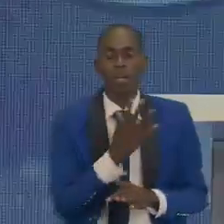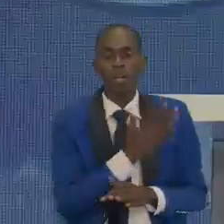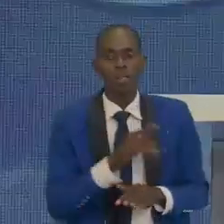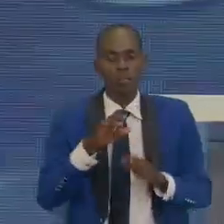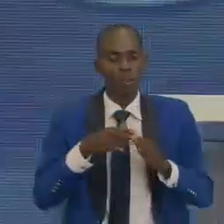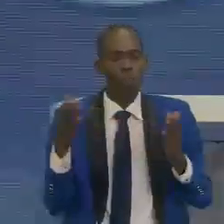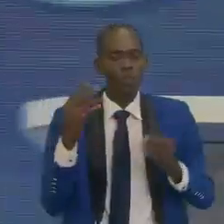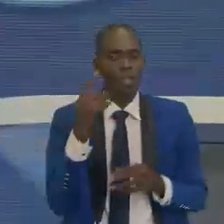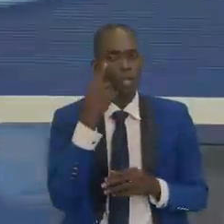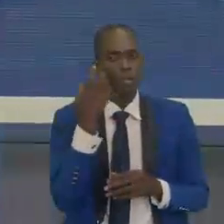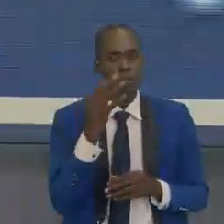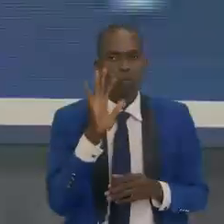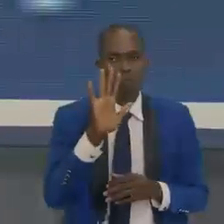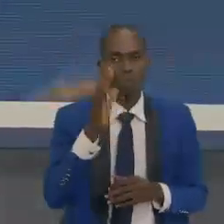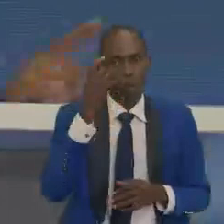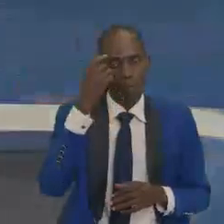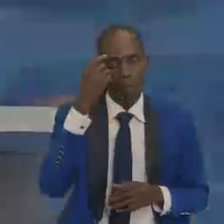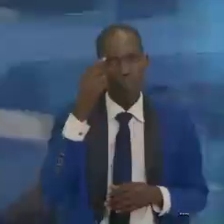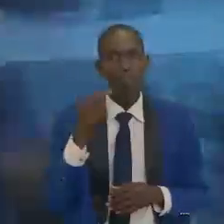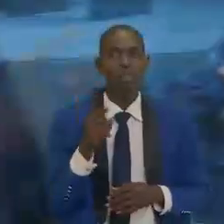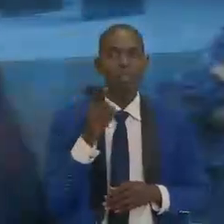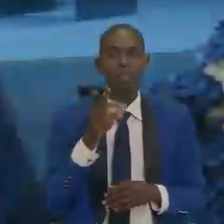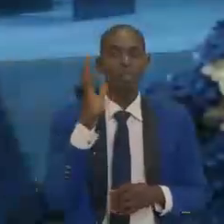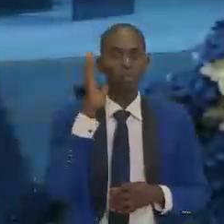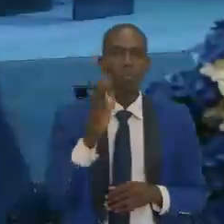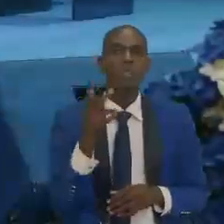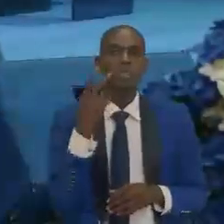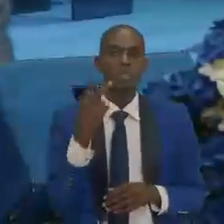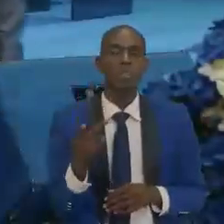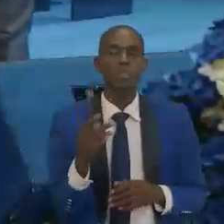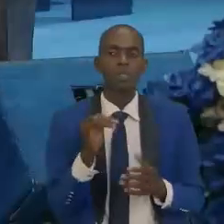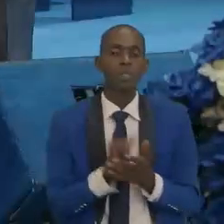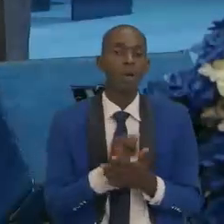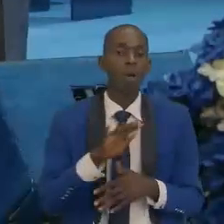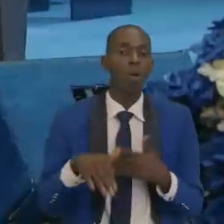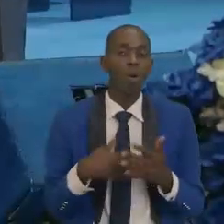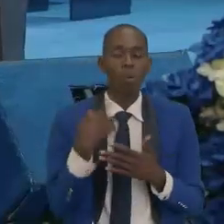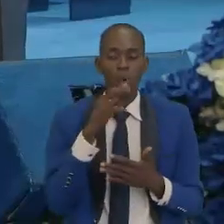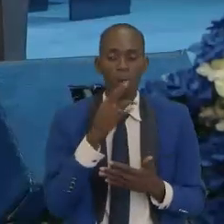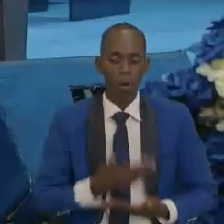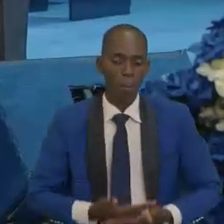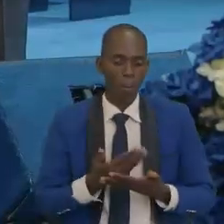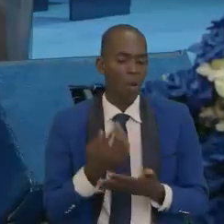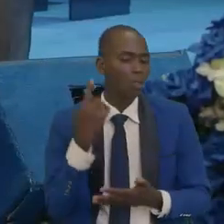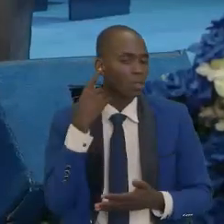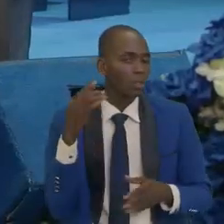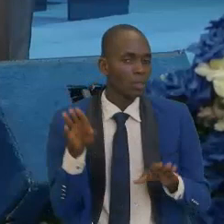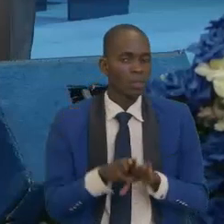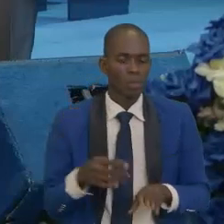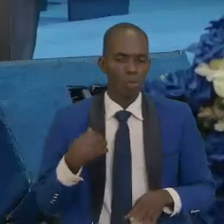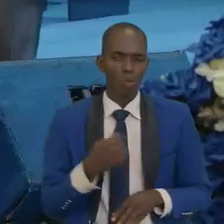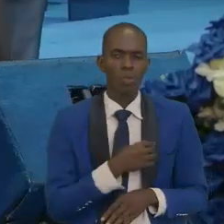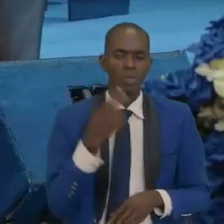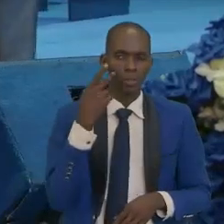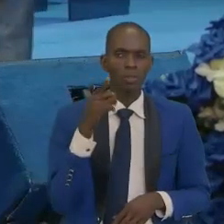mind. We're seeing the deaf, those who are born deaf, we're seeing them receiving their